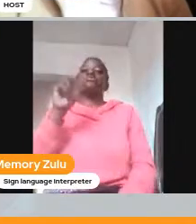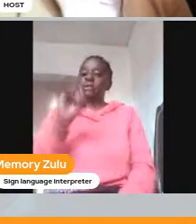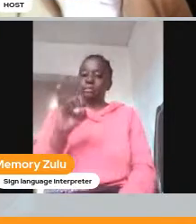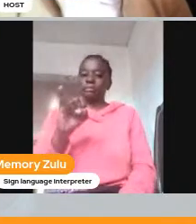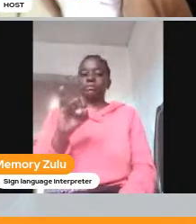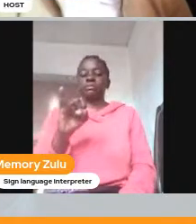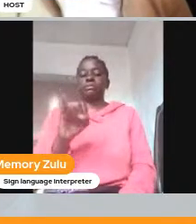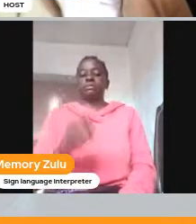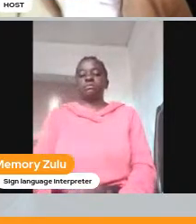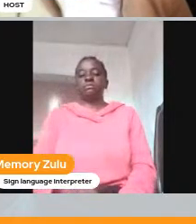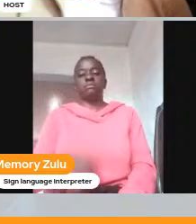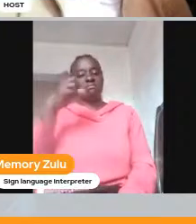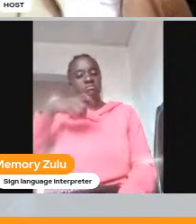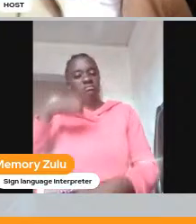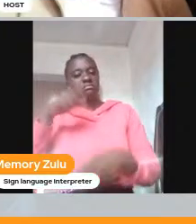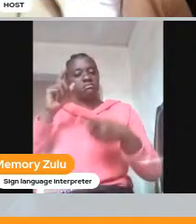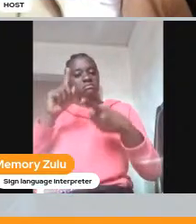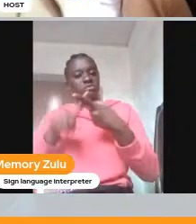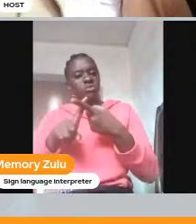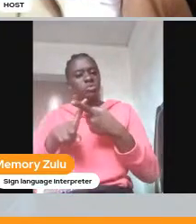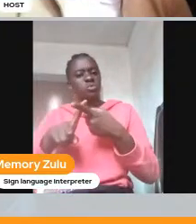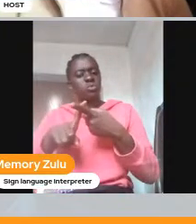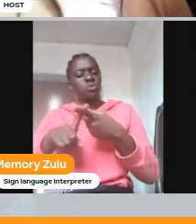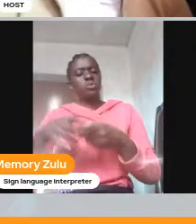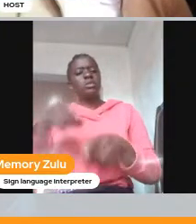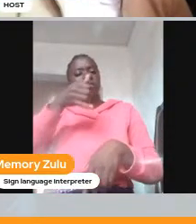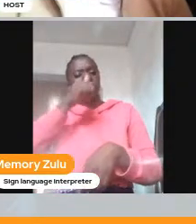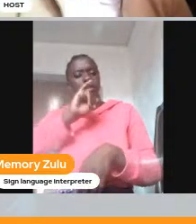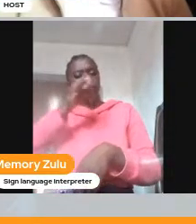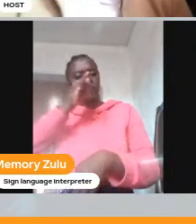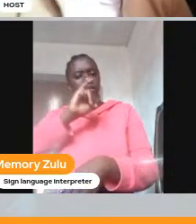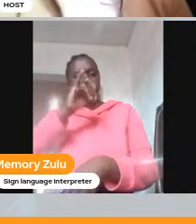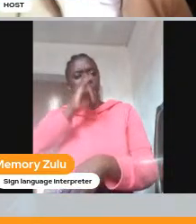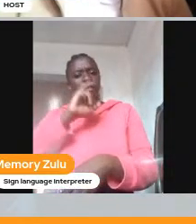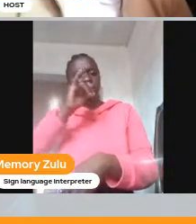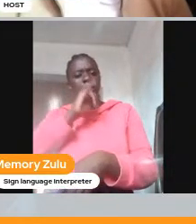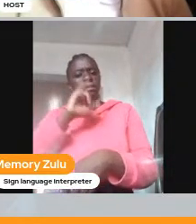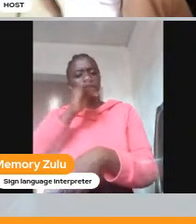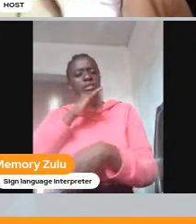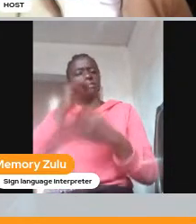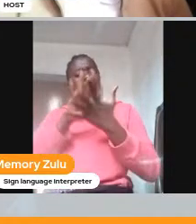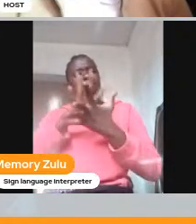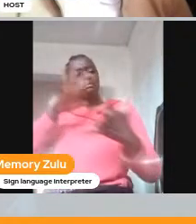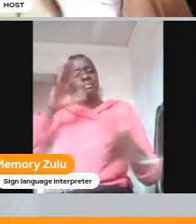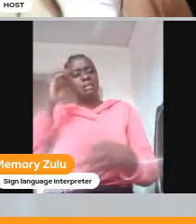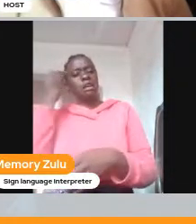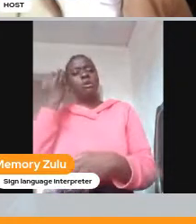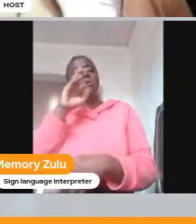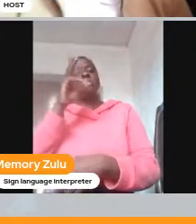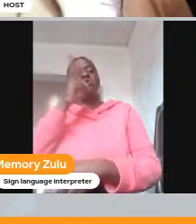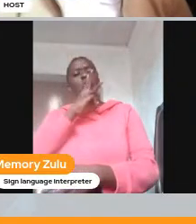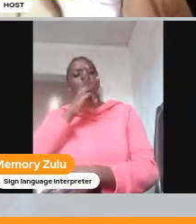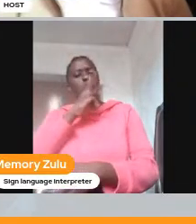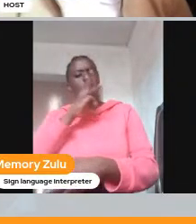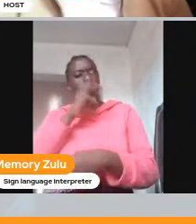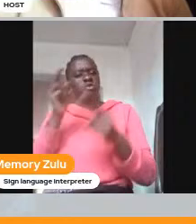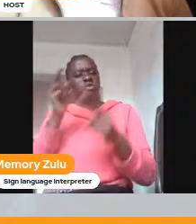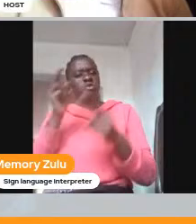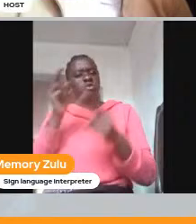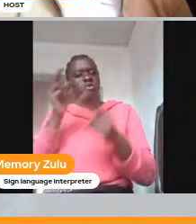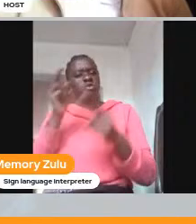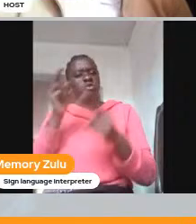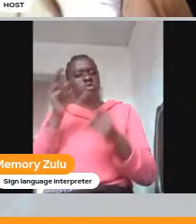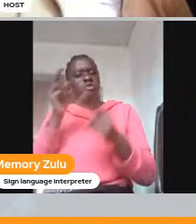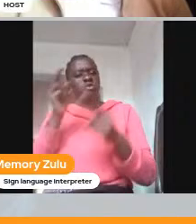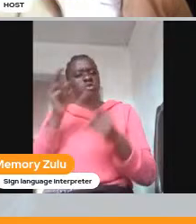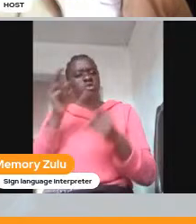be made in the kidneys through the bladder and comes out. So if you don't take a lot of